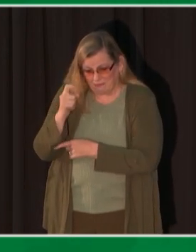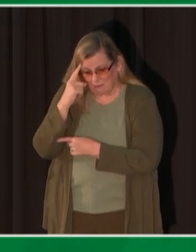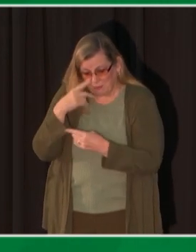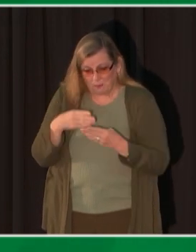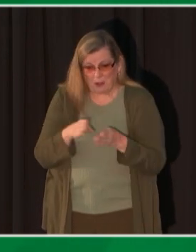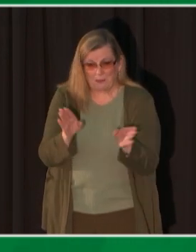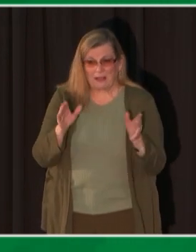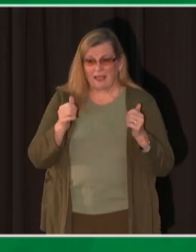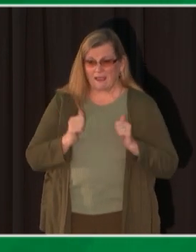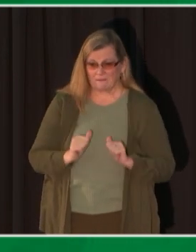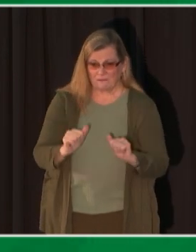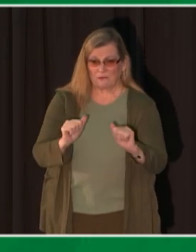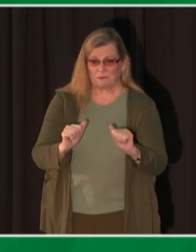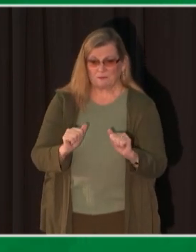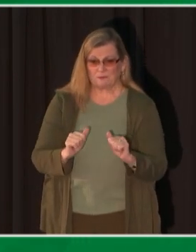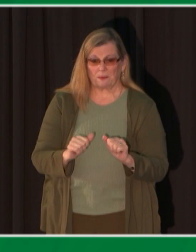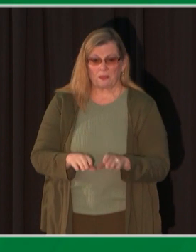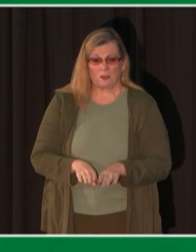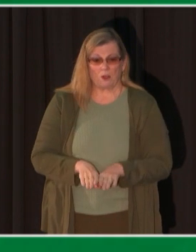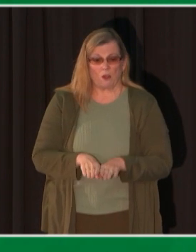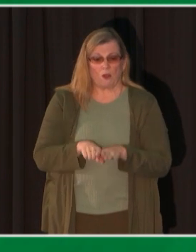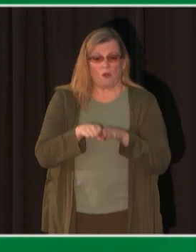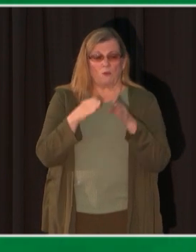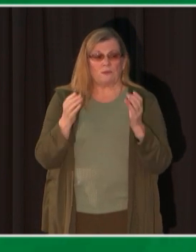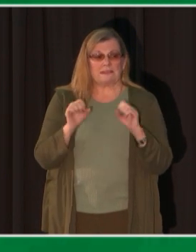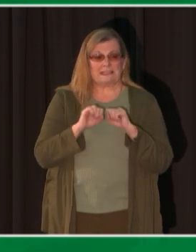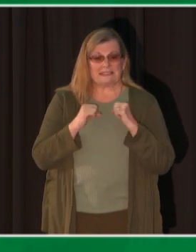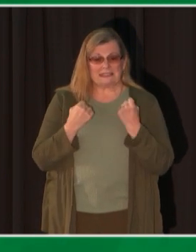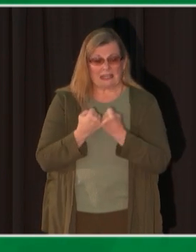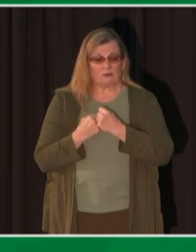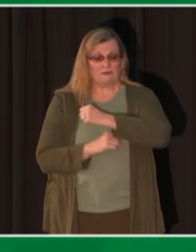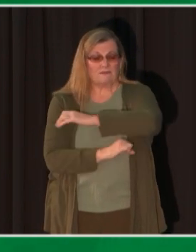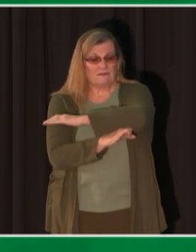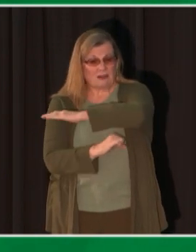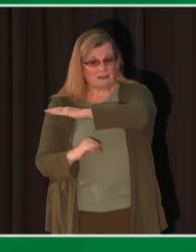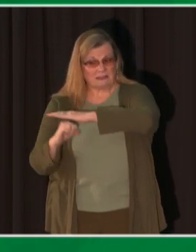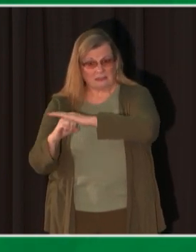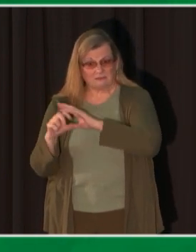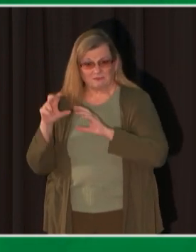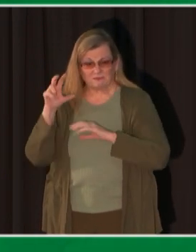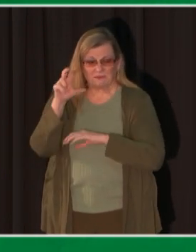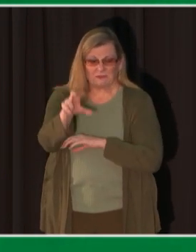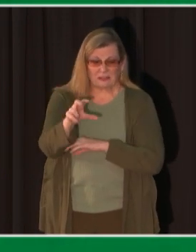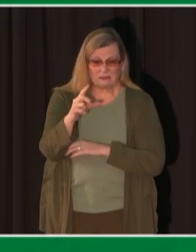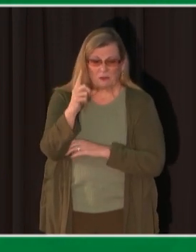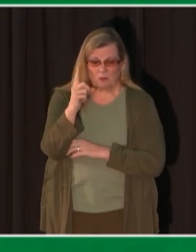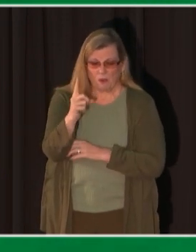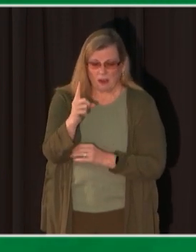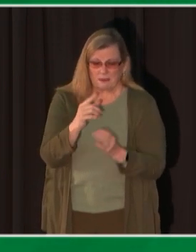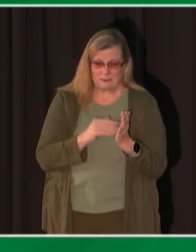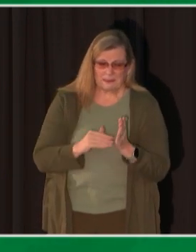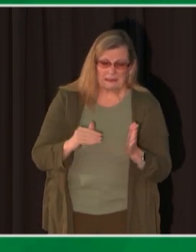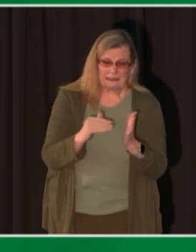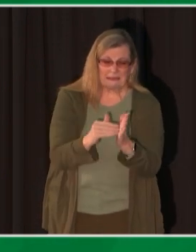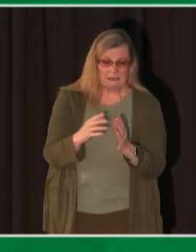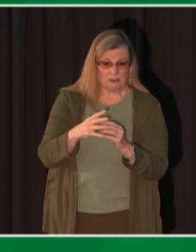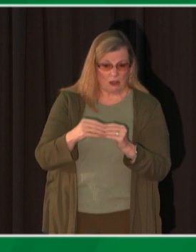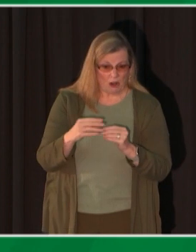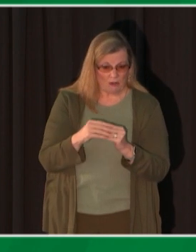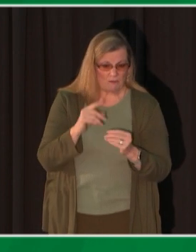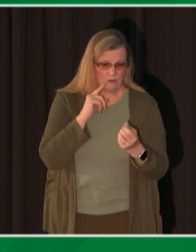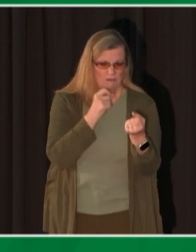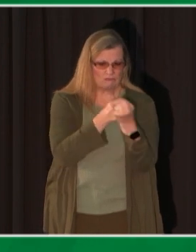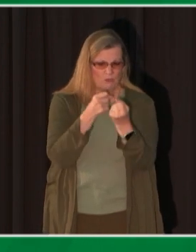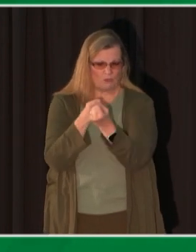the Open Society Foundation is investing $1 million in the district to support the short-term needs of